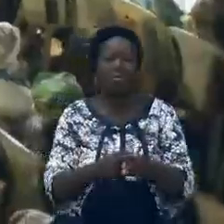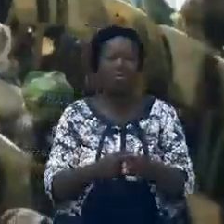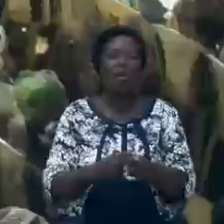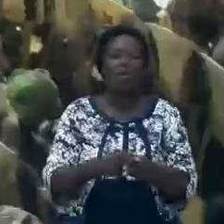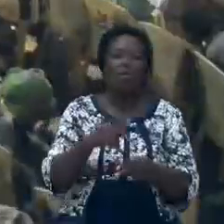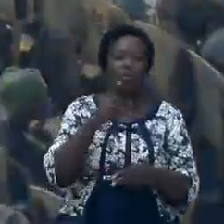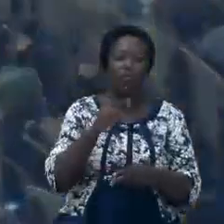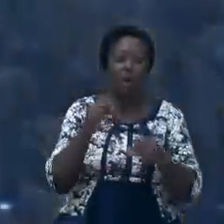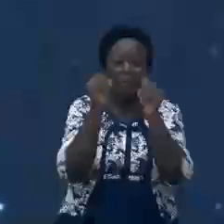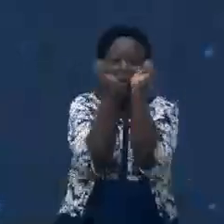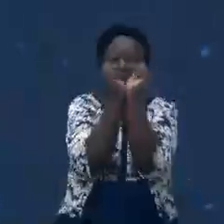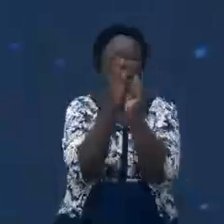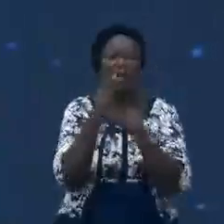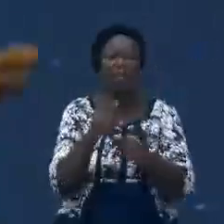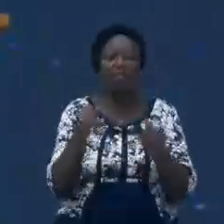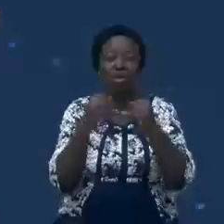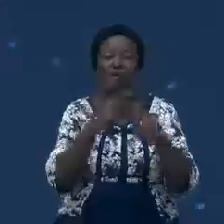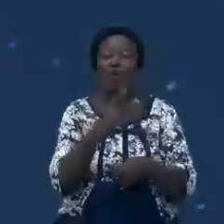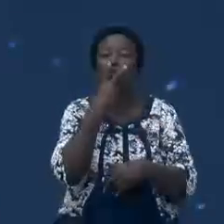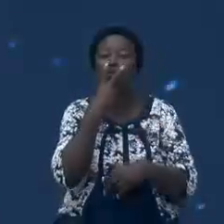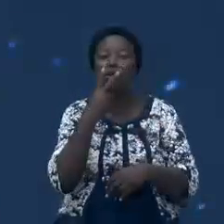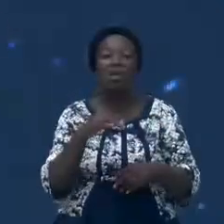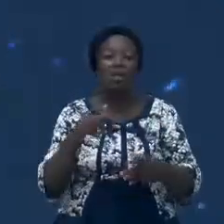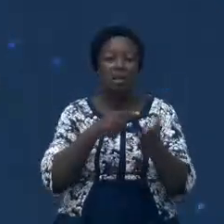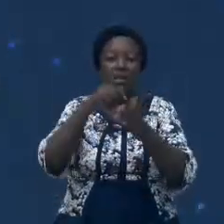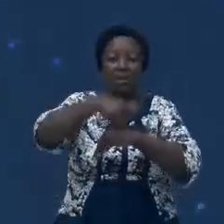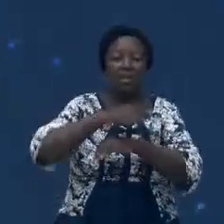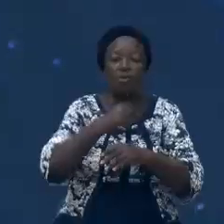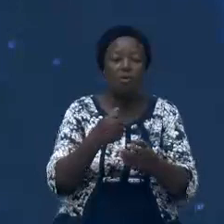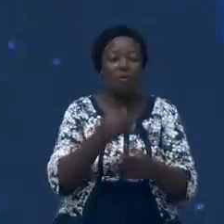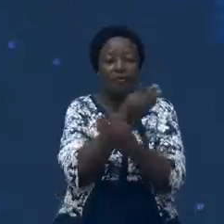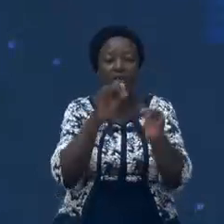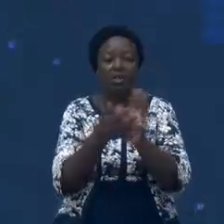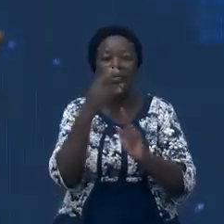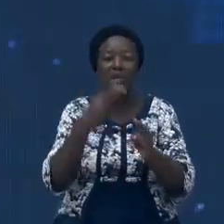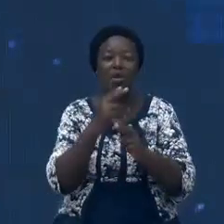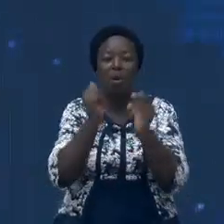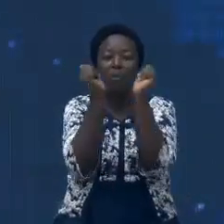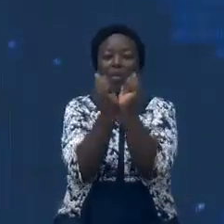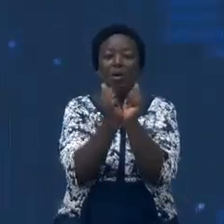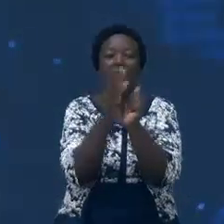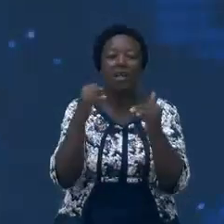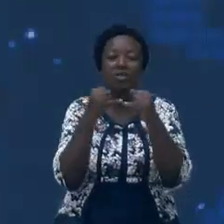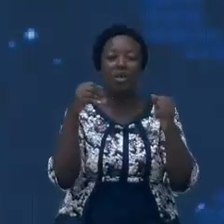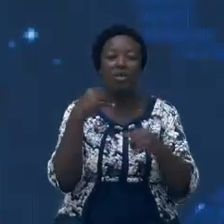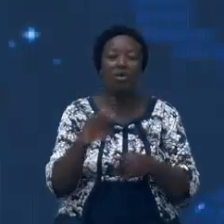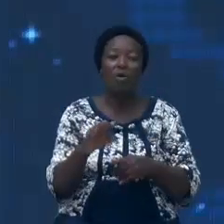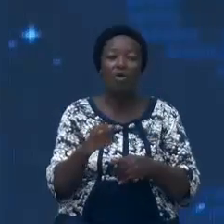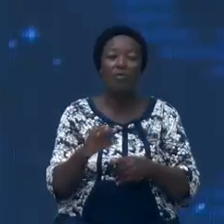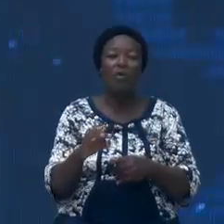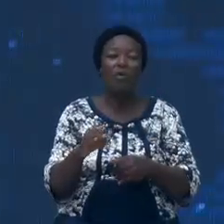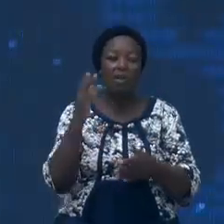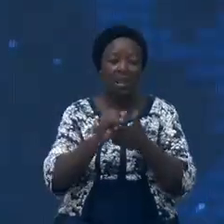alcohol, you're free. You're bound by the chain of smoking, tonight you're free.